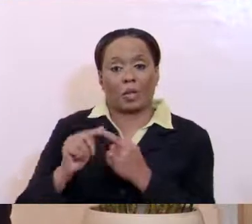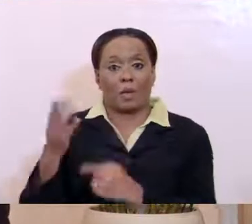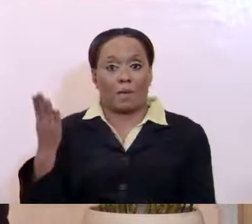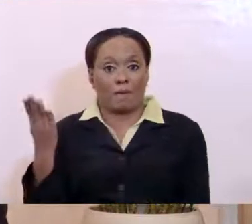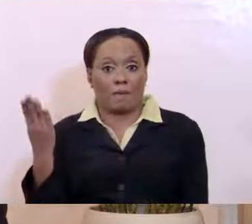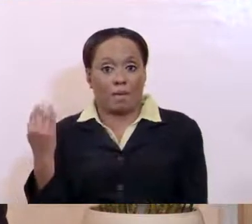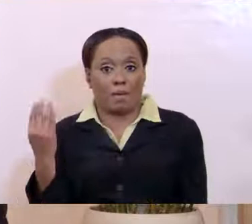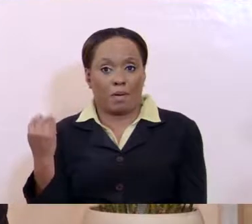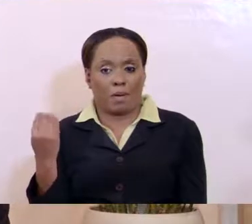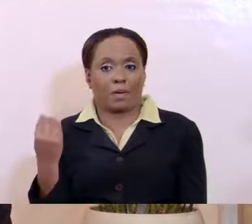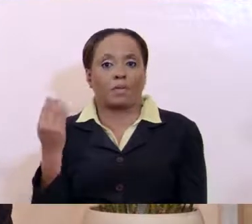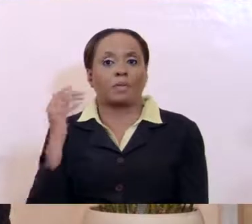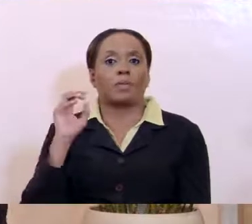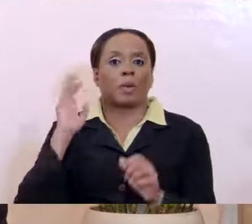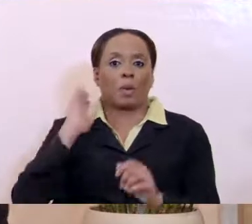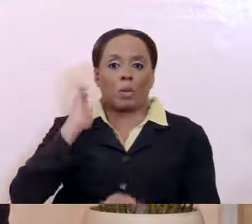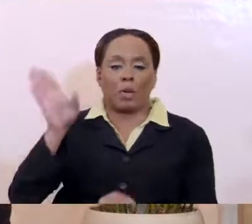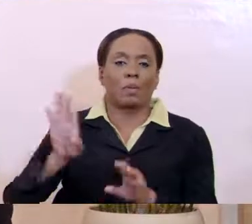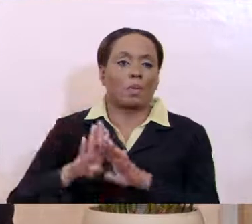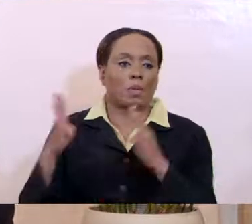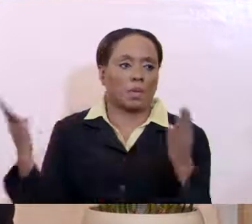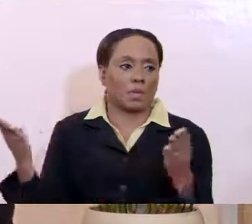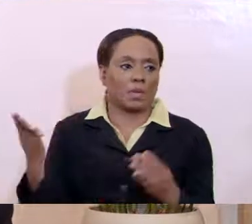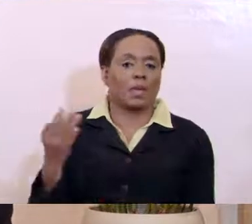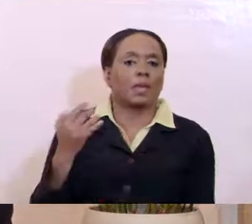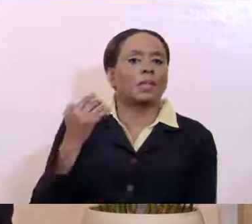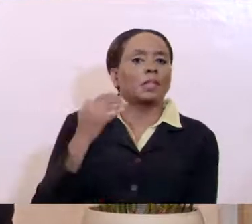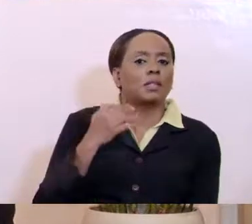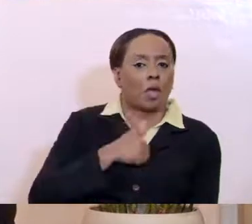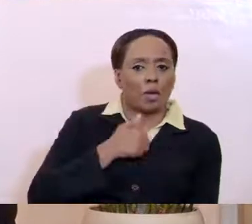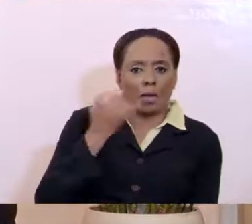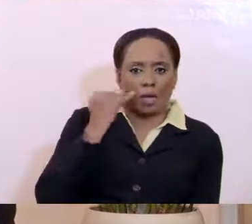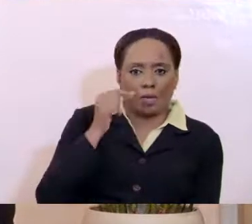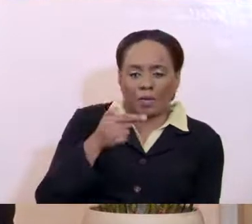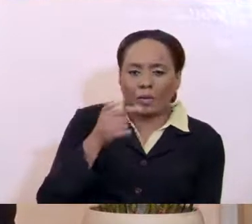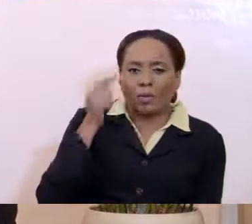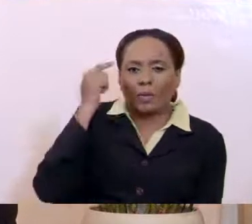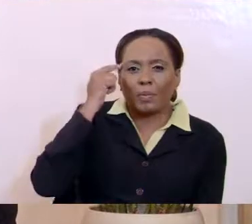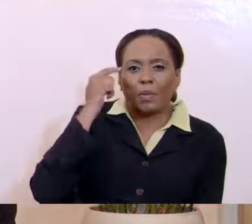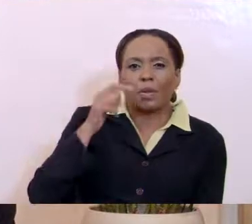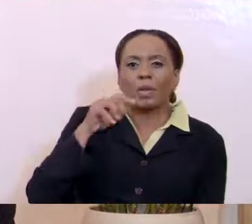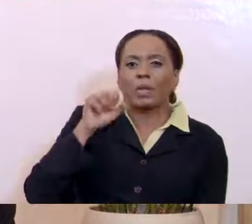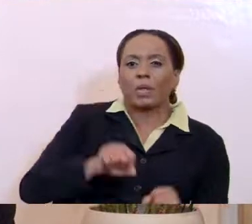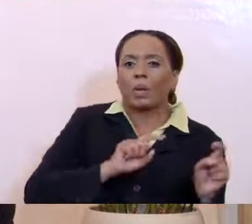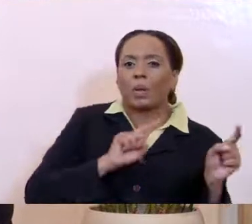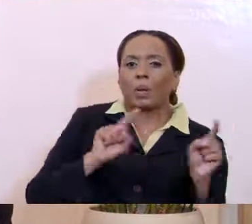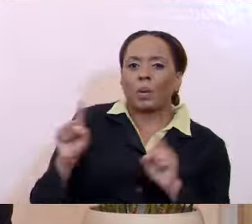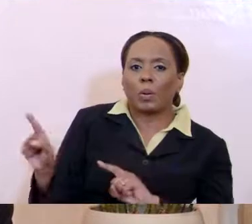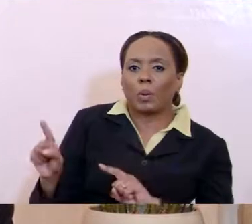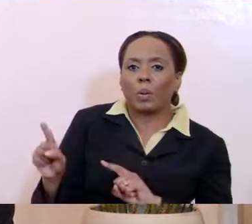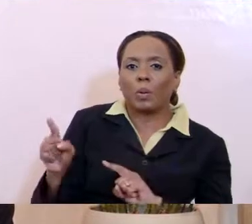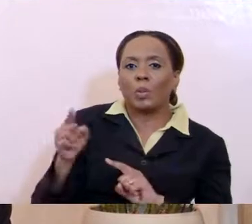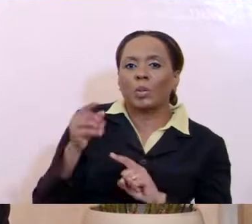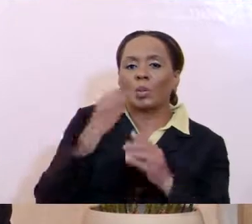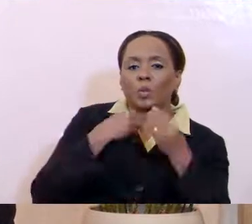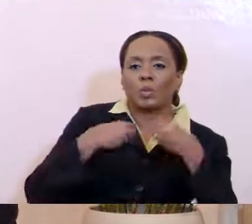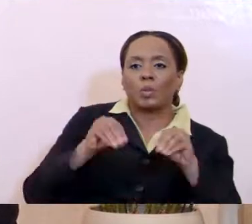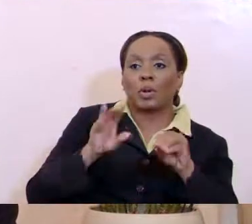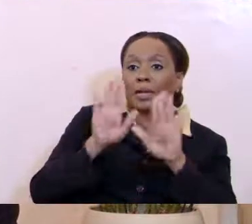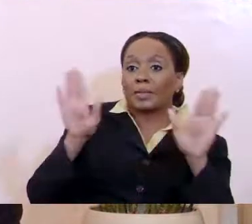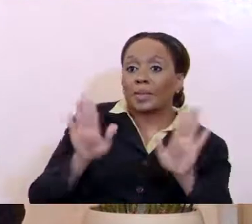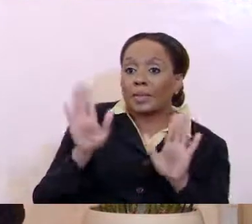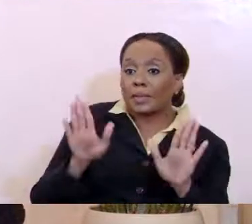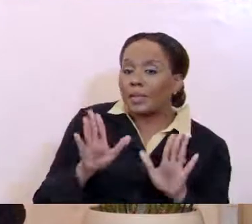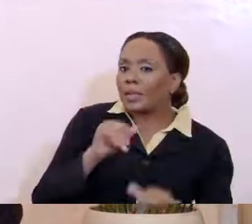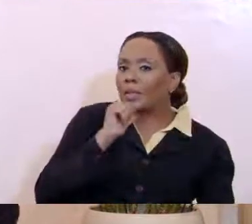March. So if I misled you by saying that people will be allowed to go to the supermarket on Sundays, it was no reference to this